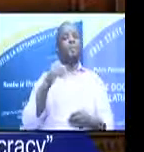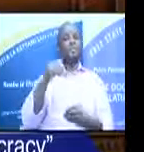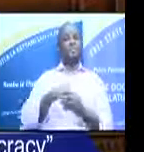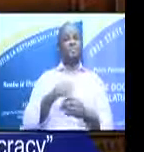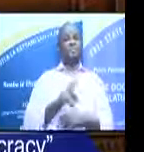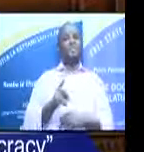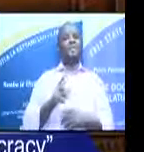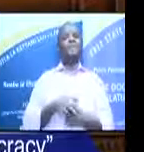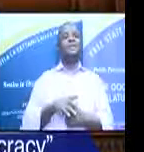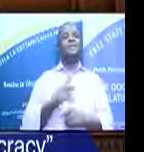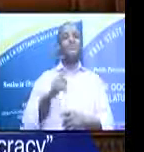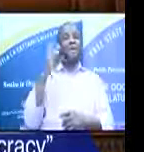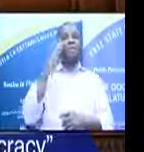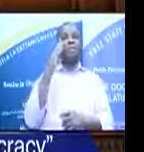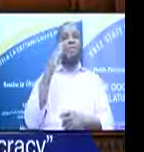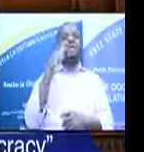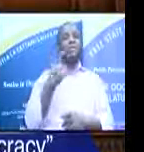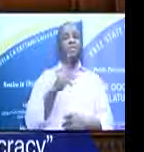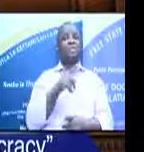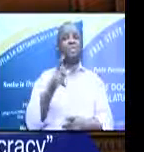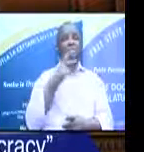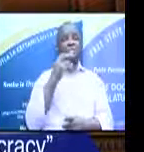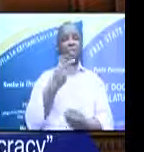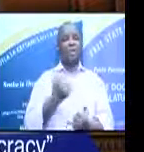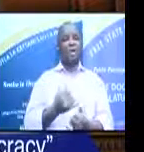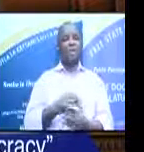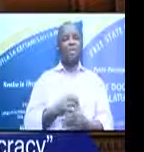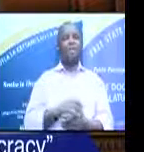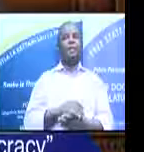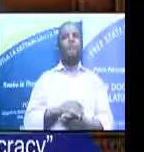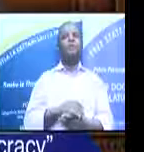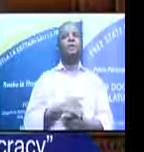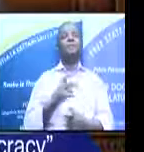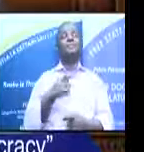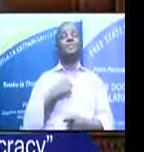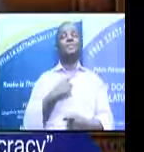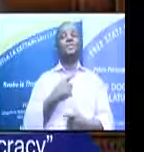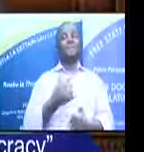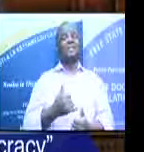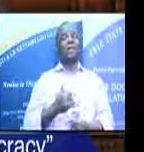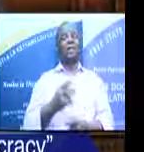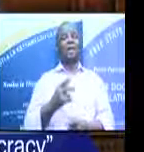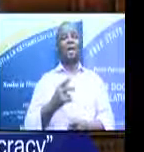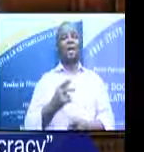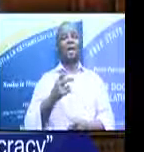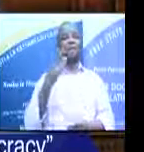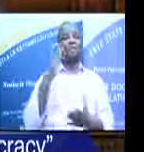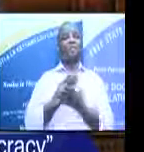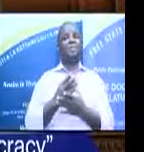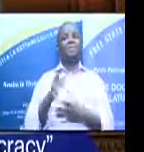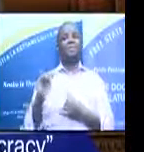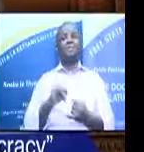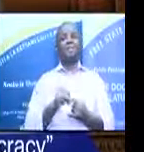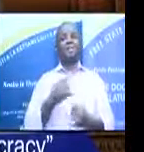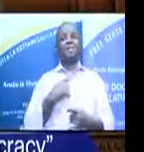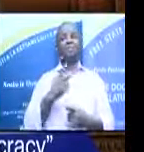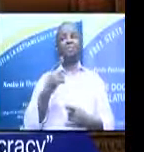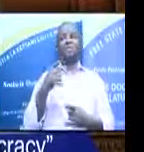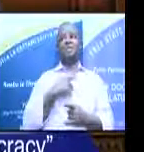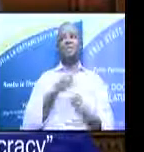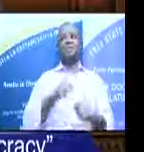power will know these things that we are saying in the House. I even doubt that you are inviting them to these systems.